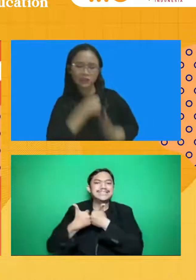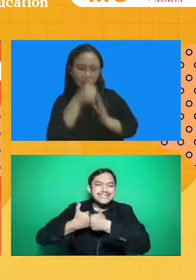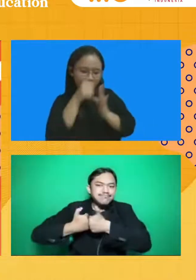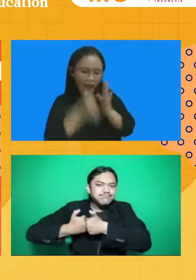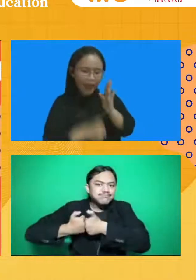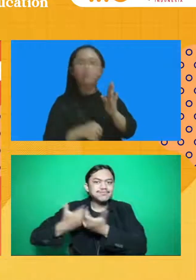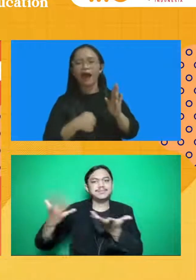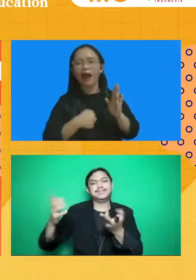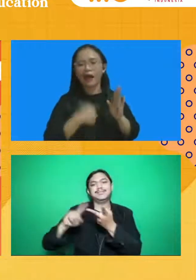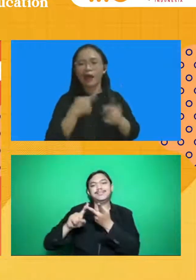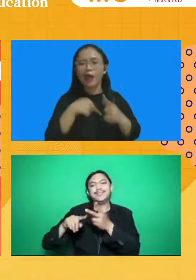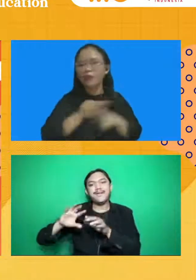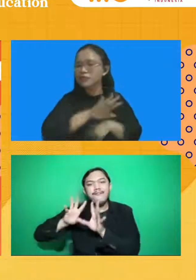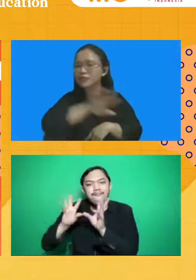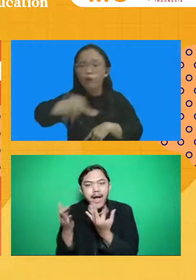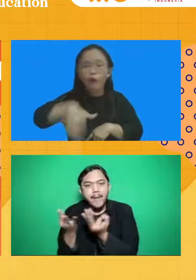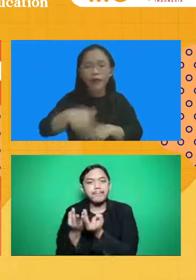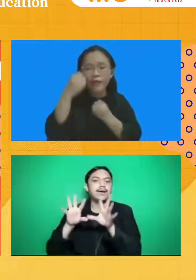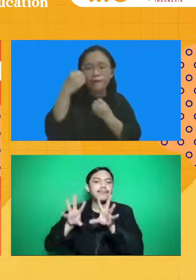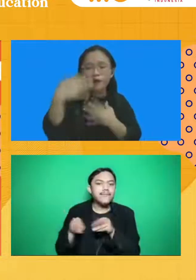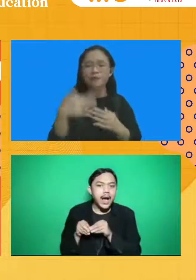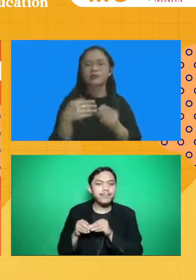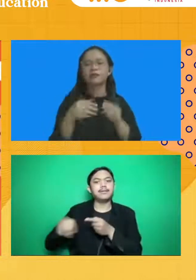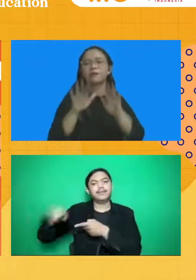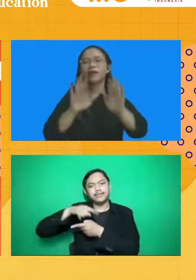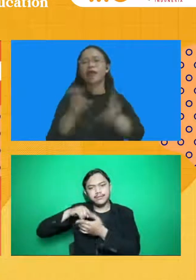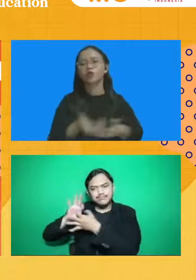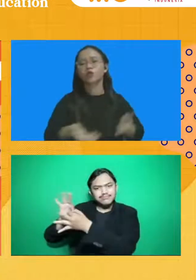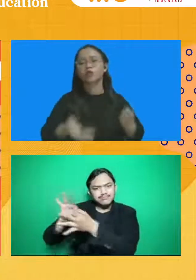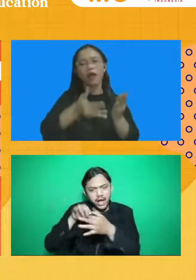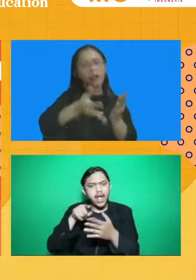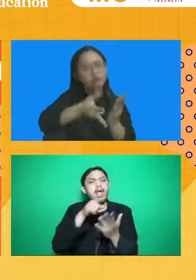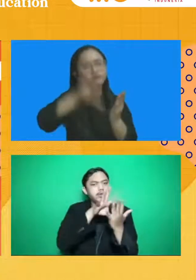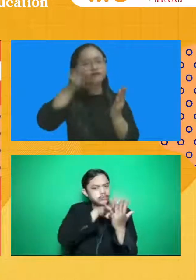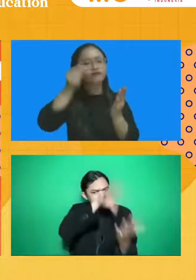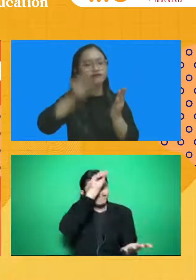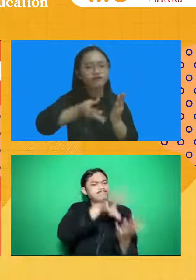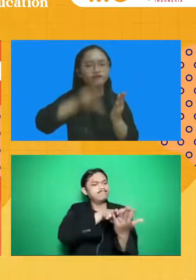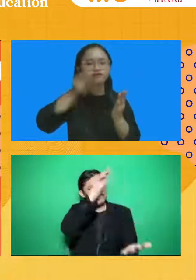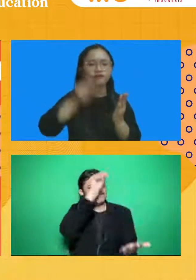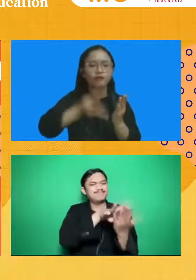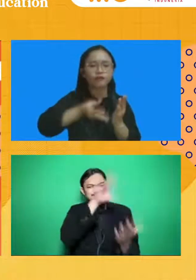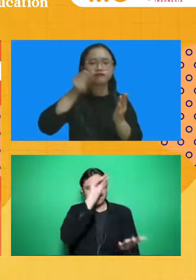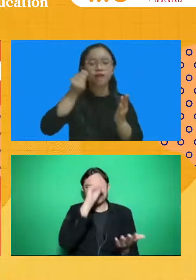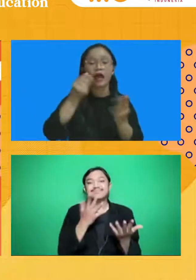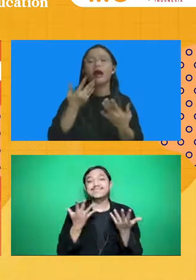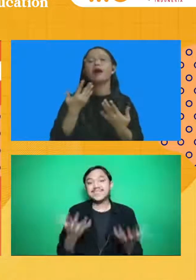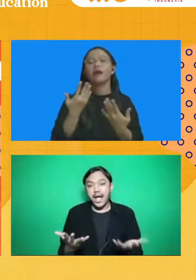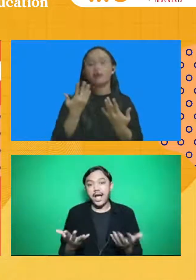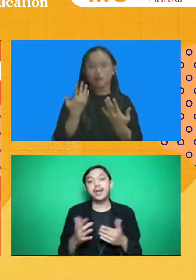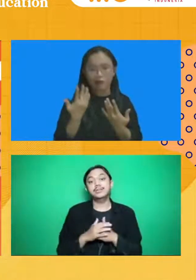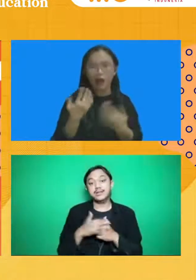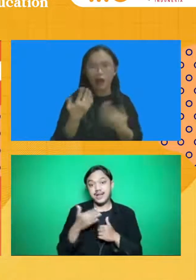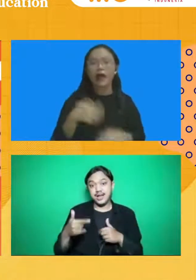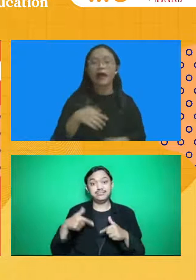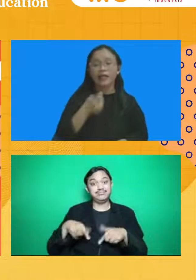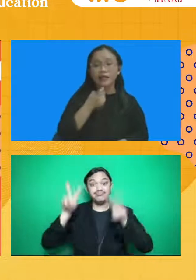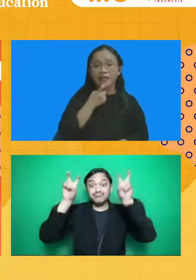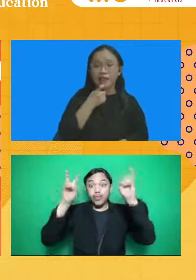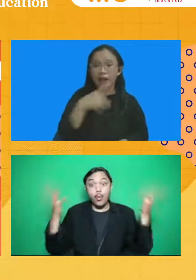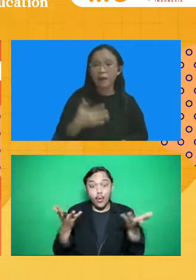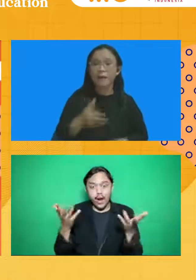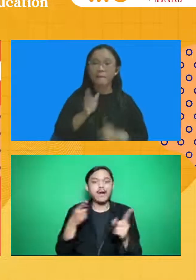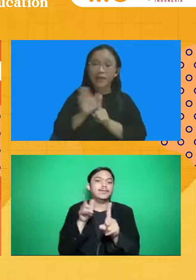the improving the sexual and reproductive health of young people. Digital sexuality education could be the answer to the rapid development